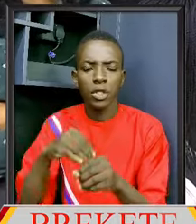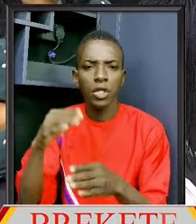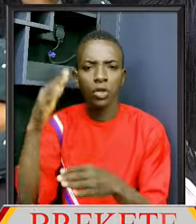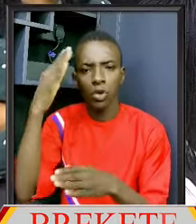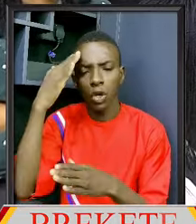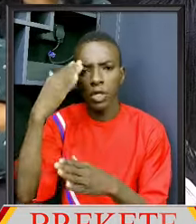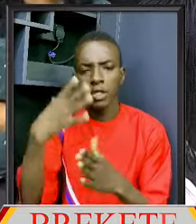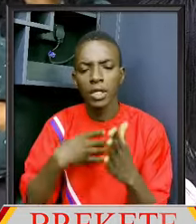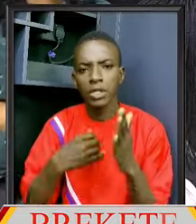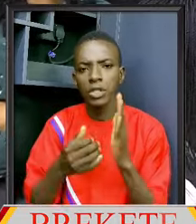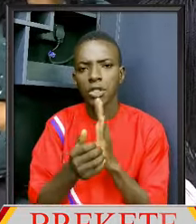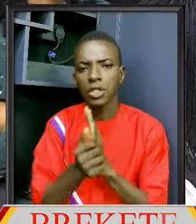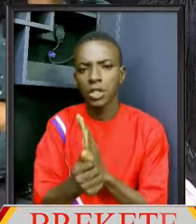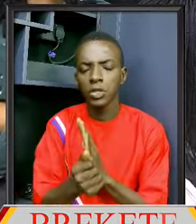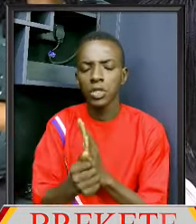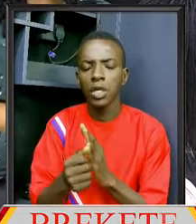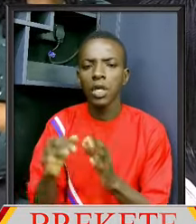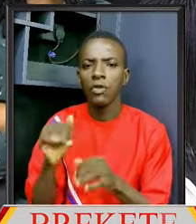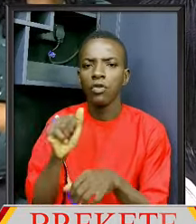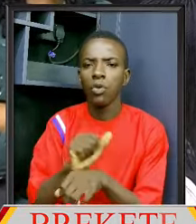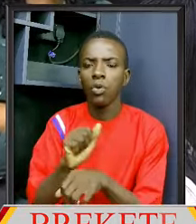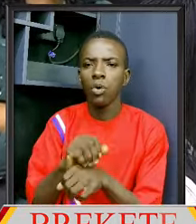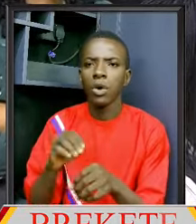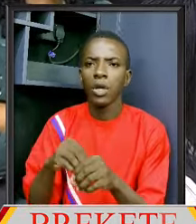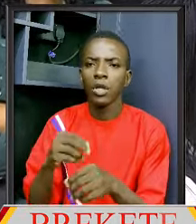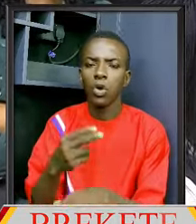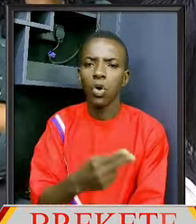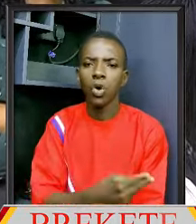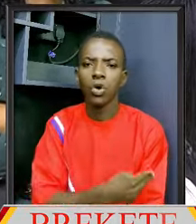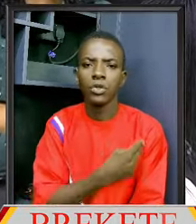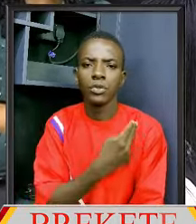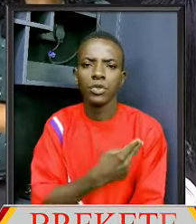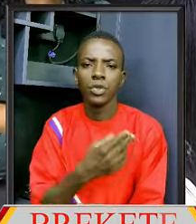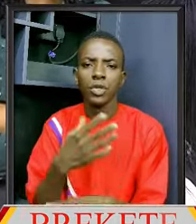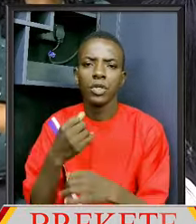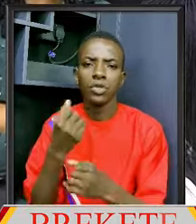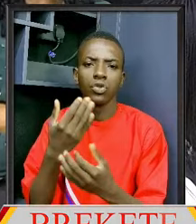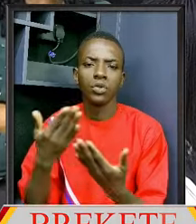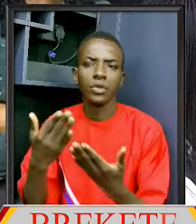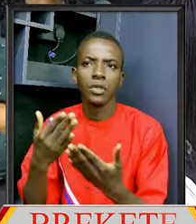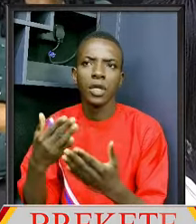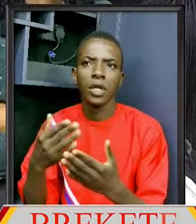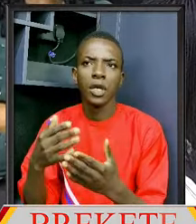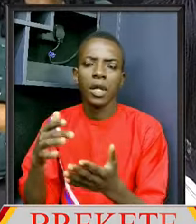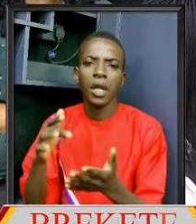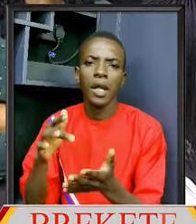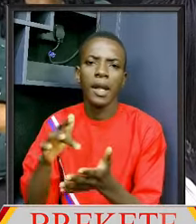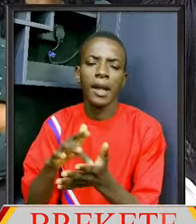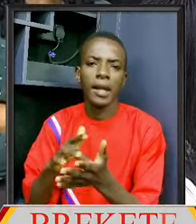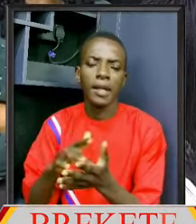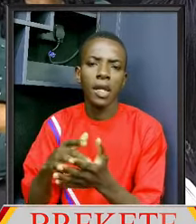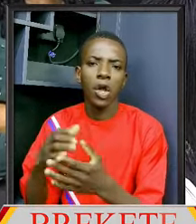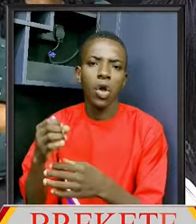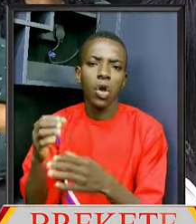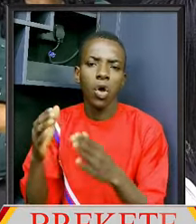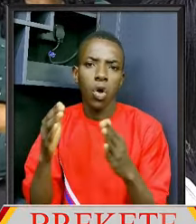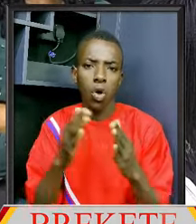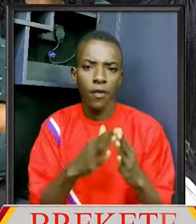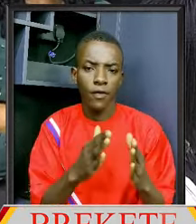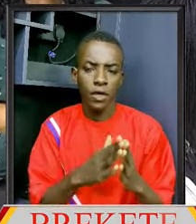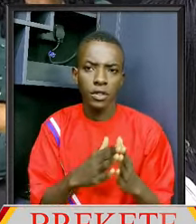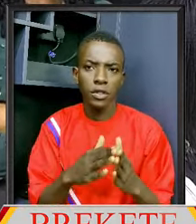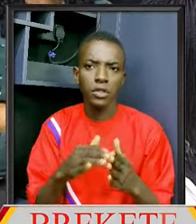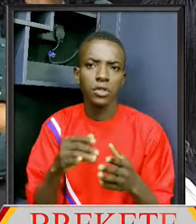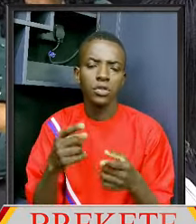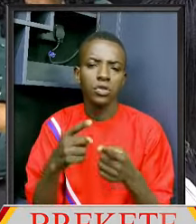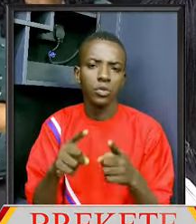skill. If you they work for hospital, you get what you they call clinical conferences. Now, inside that hospital,